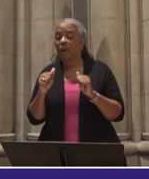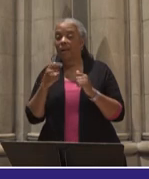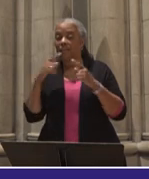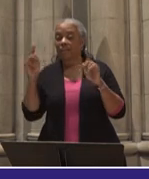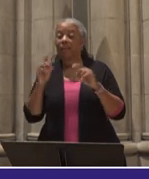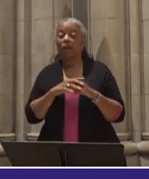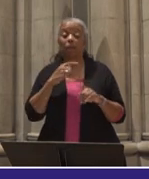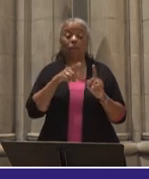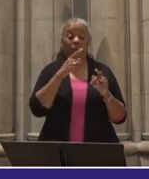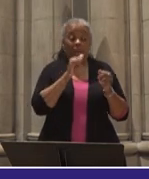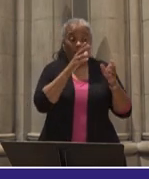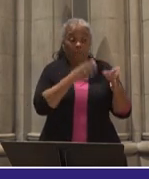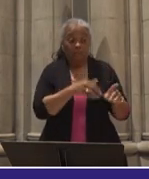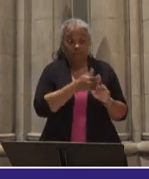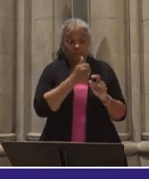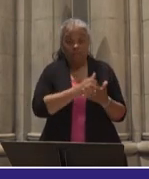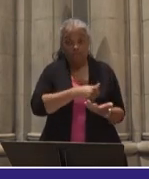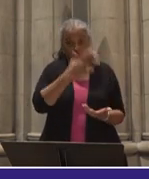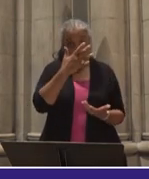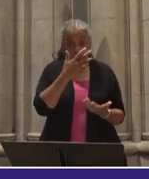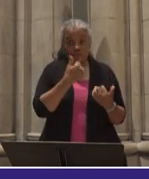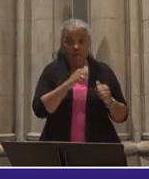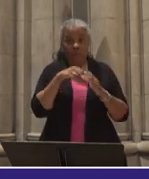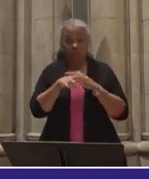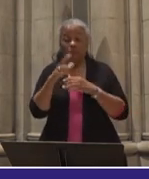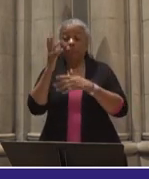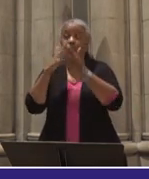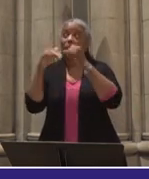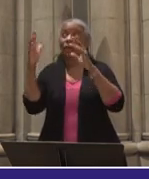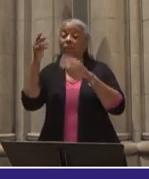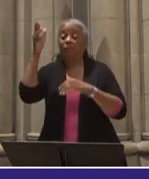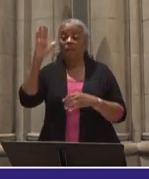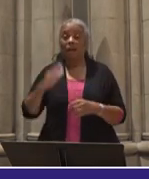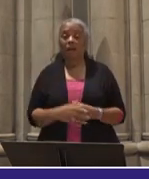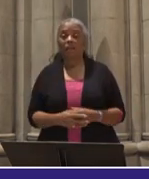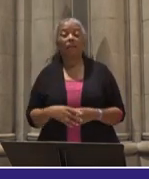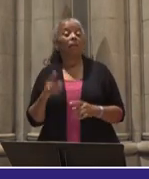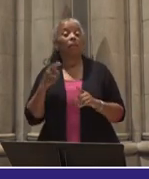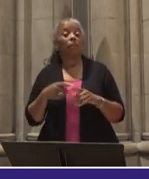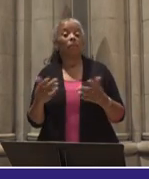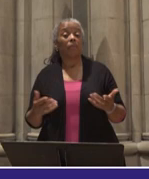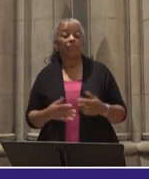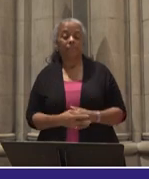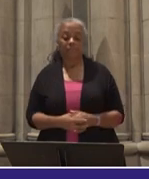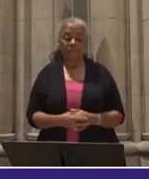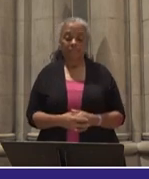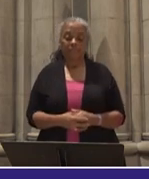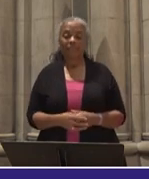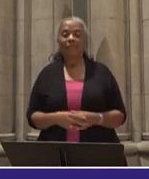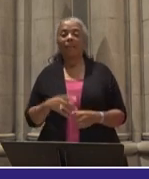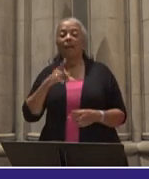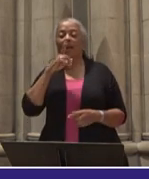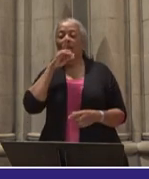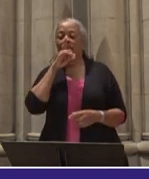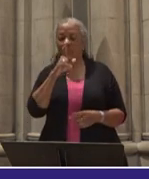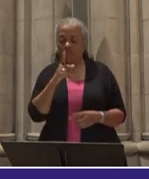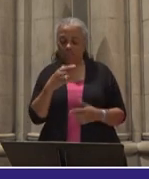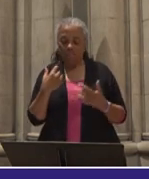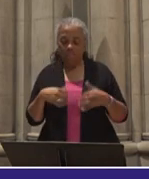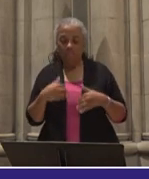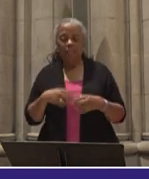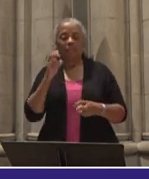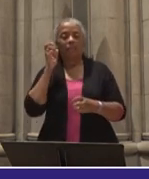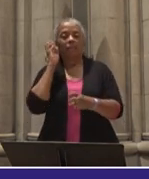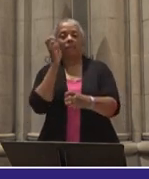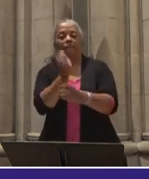who is rich to enter the kingdom of God. The point is this, it is profoundly